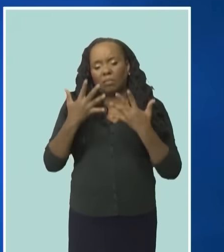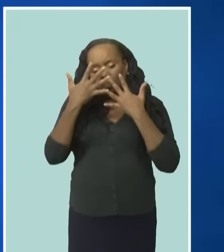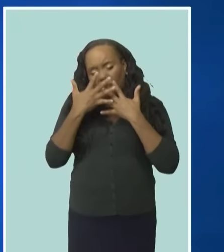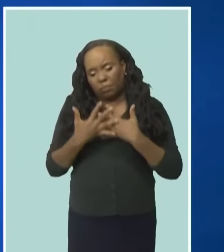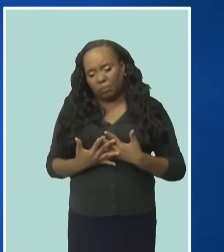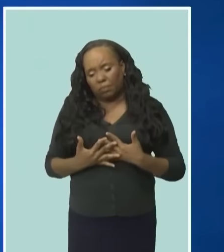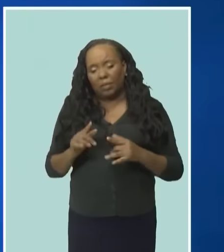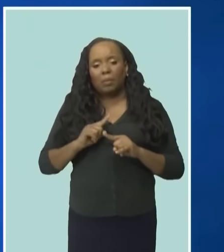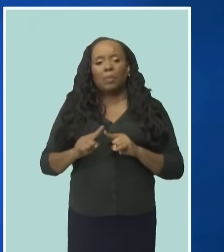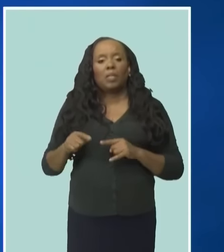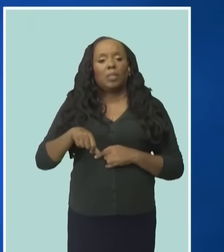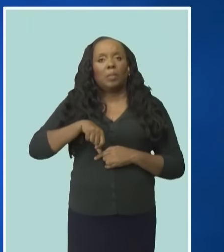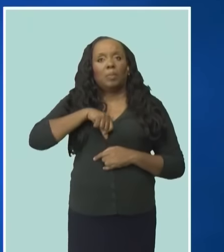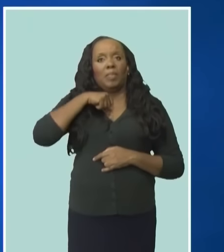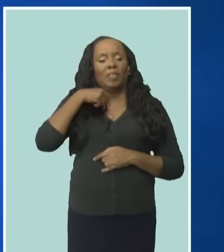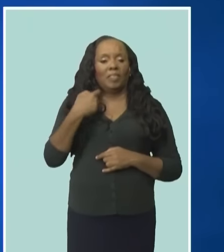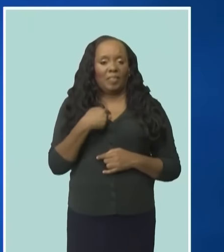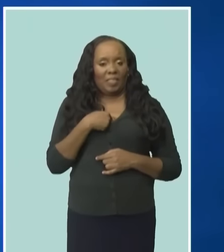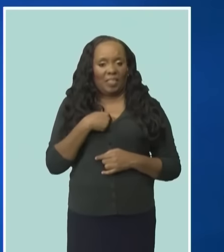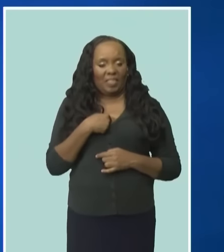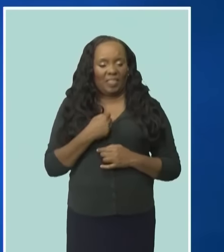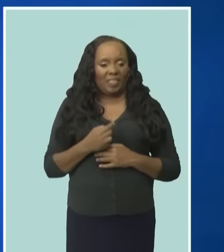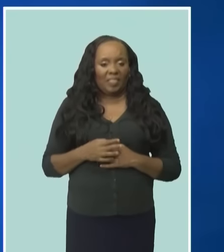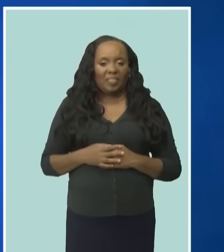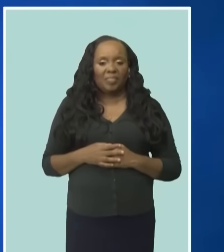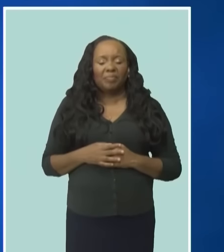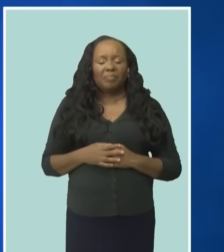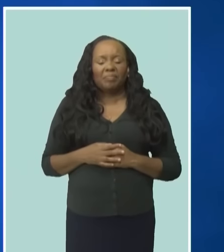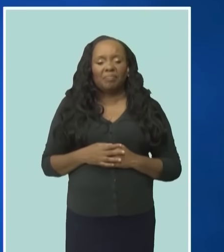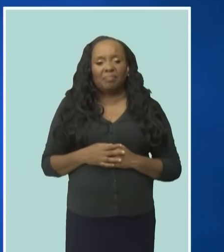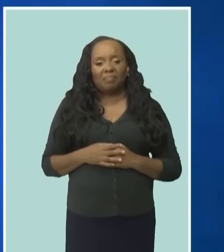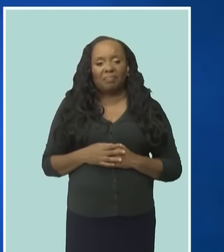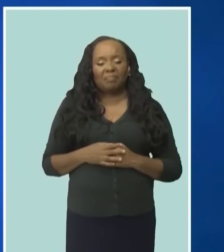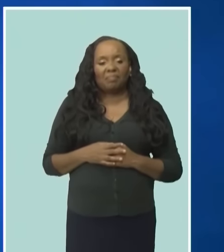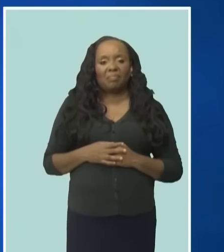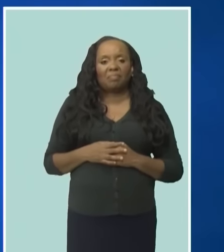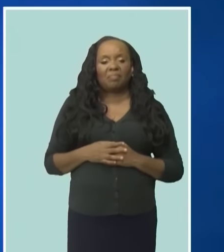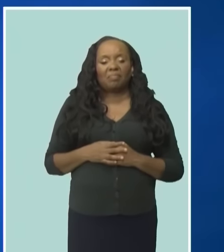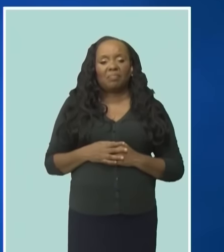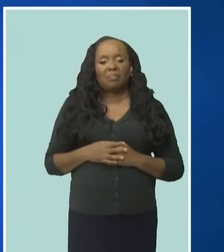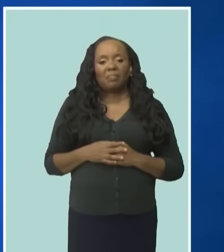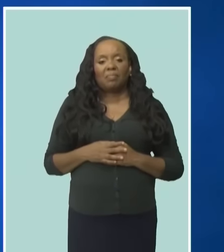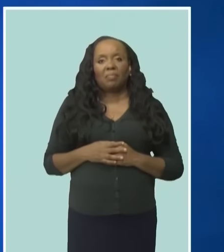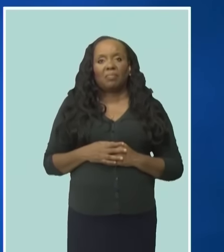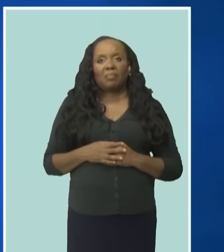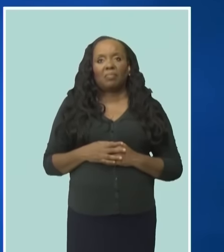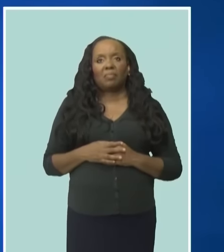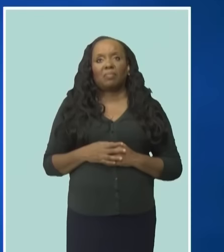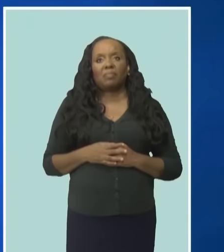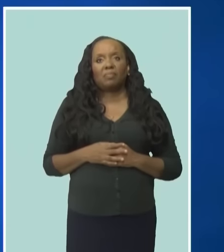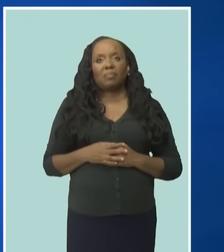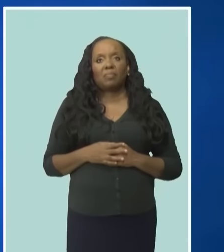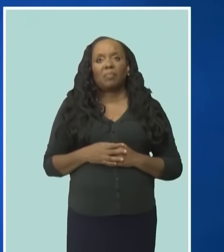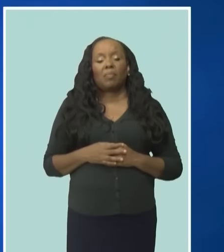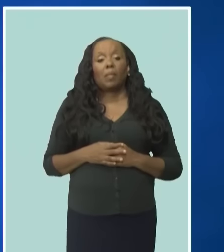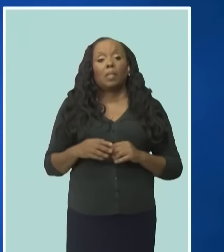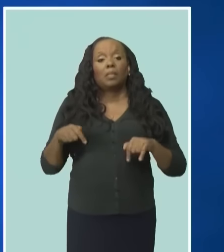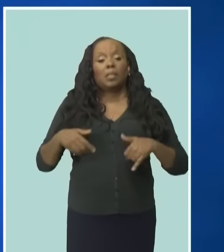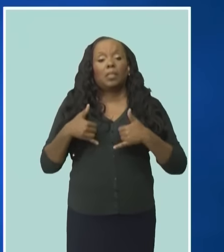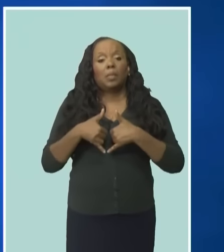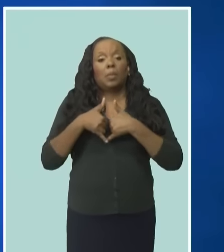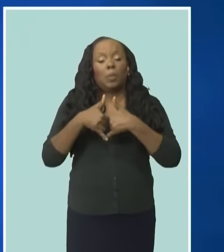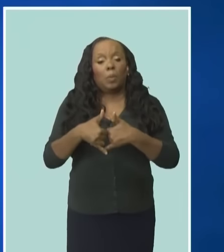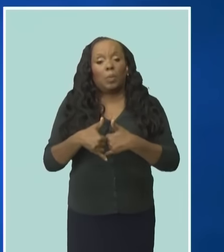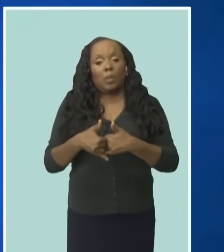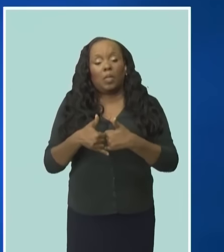proud. And I also wish to say that this award I dedicate to young men